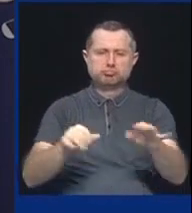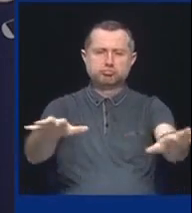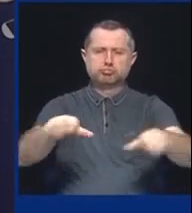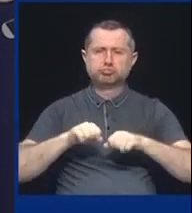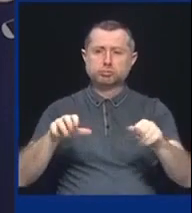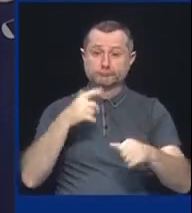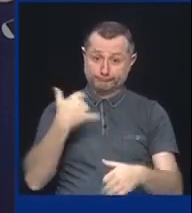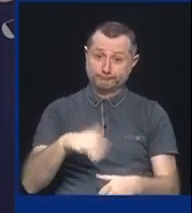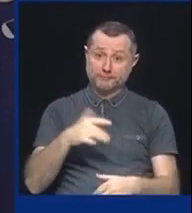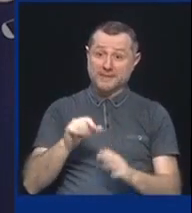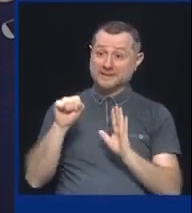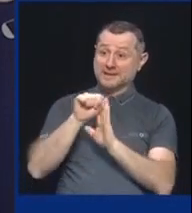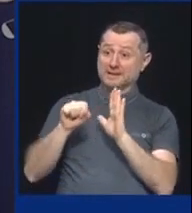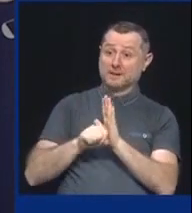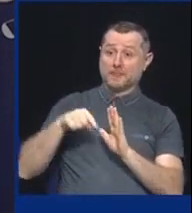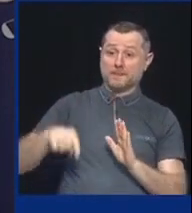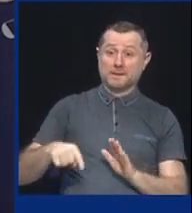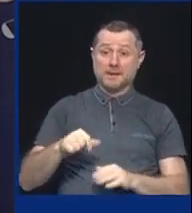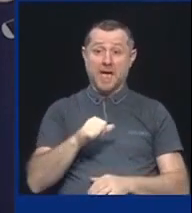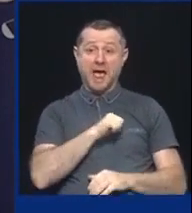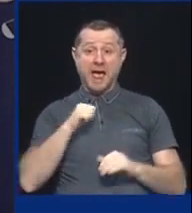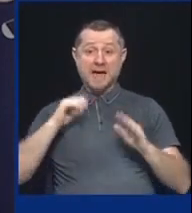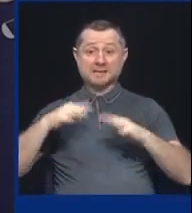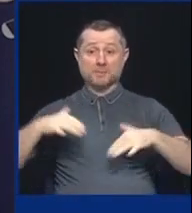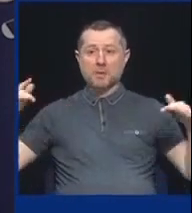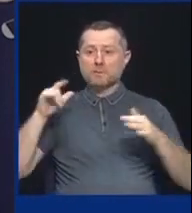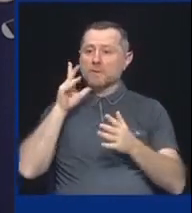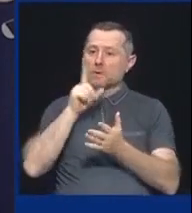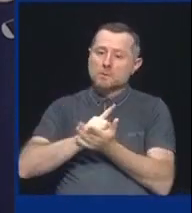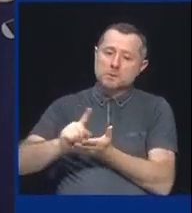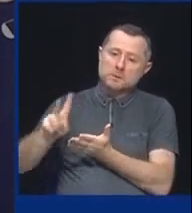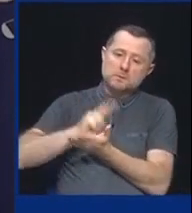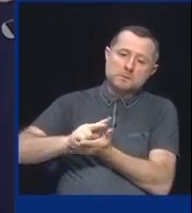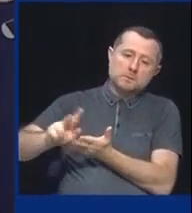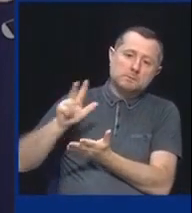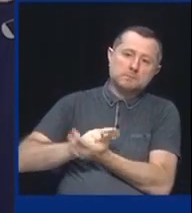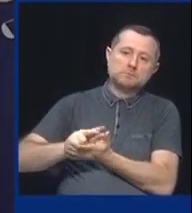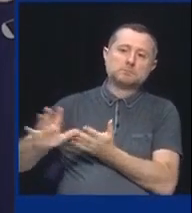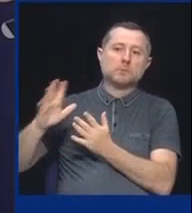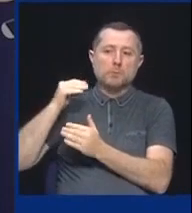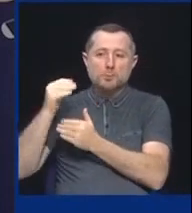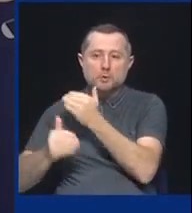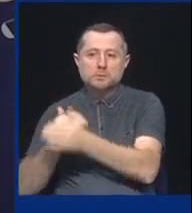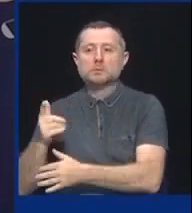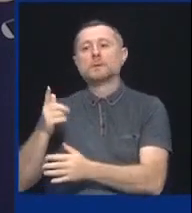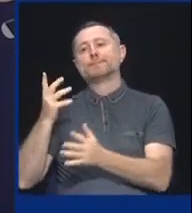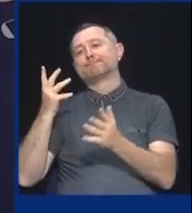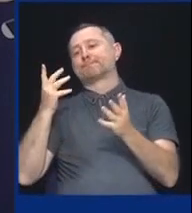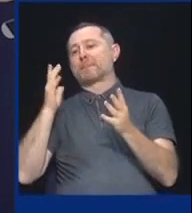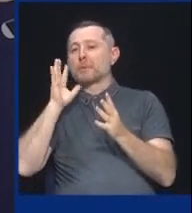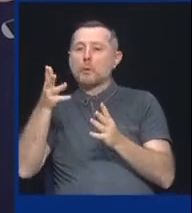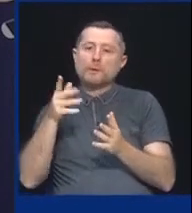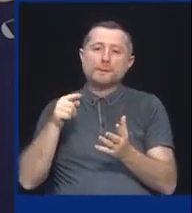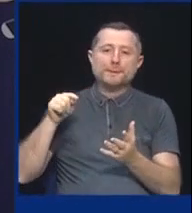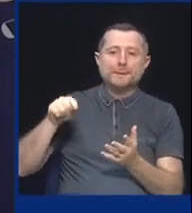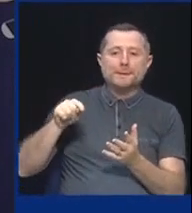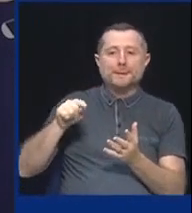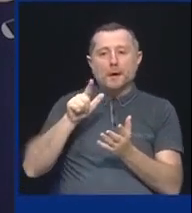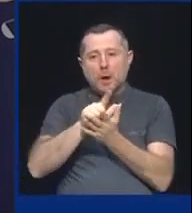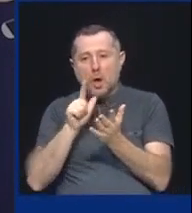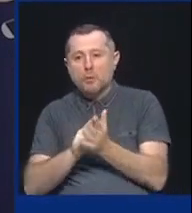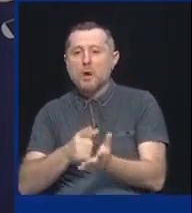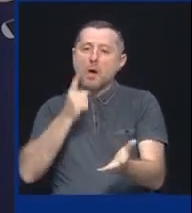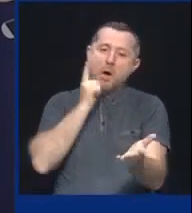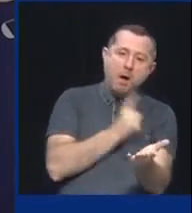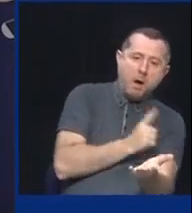of process that will then lead to months of litigation. Time and money